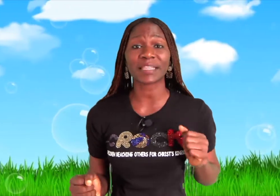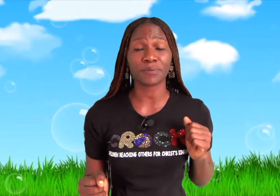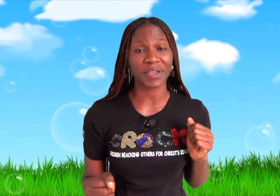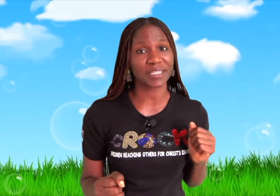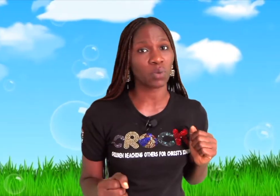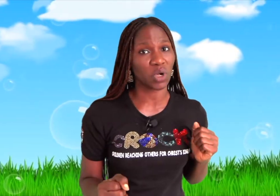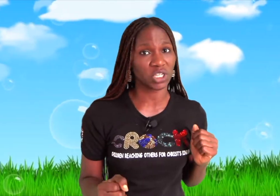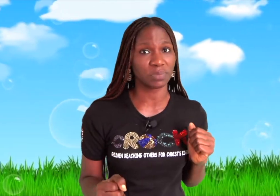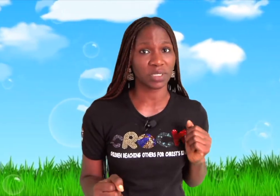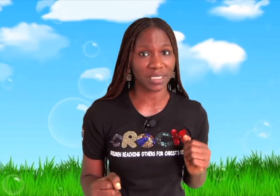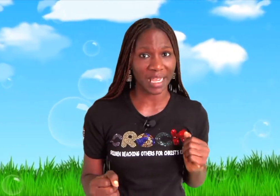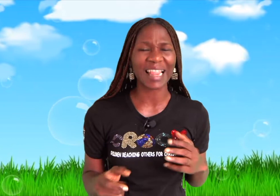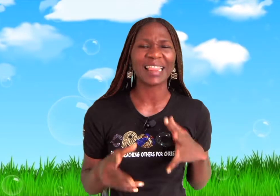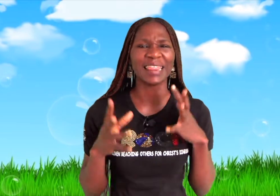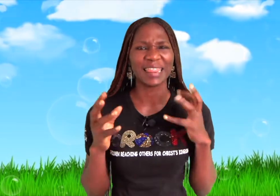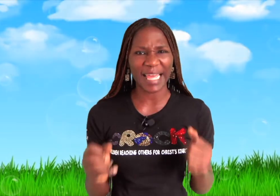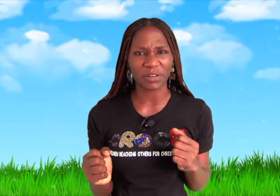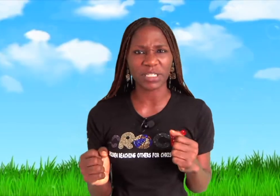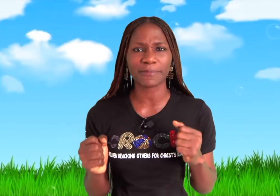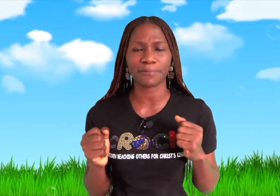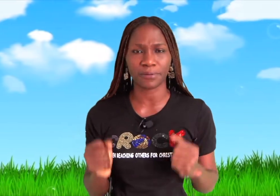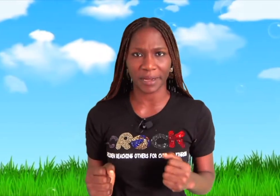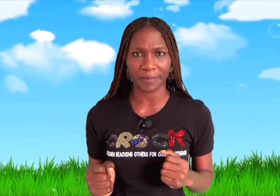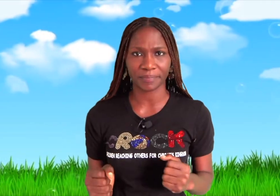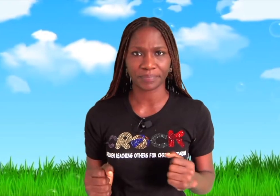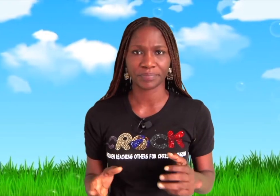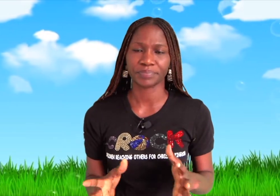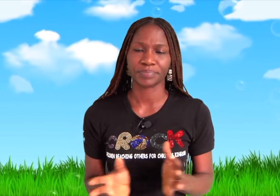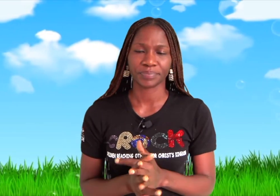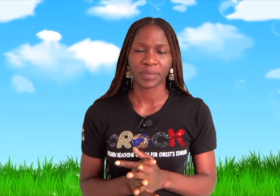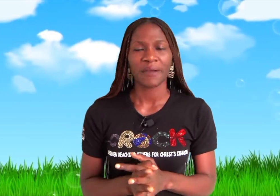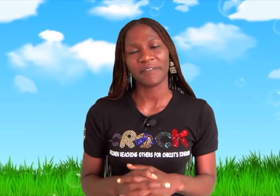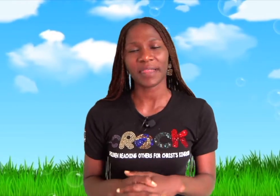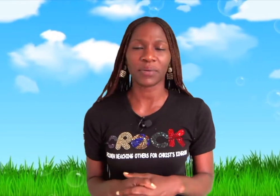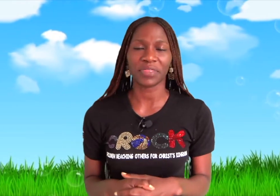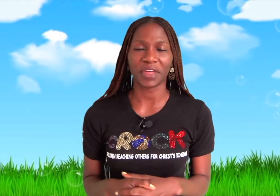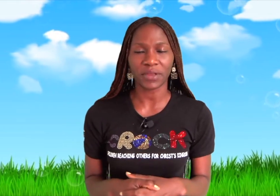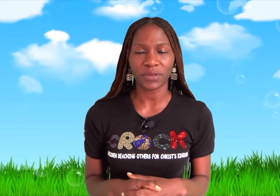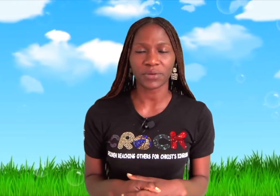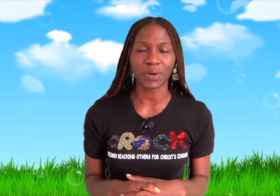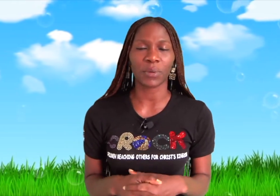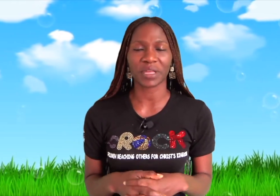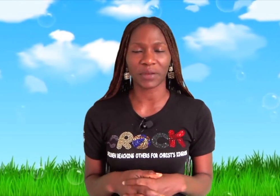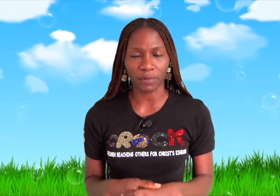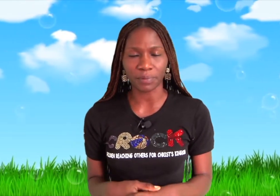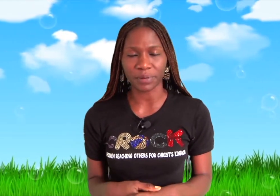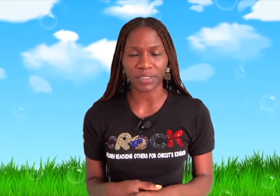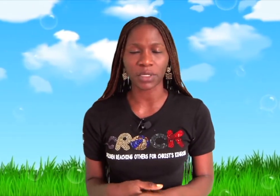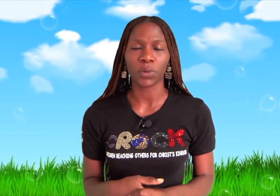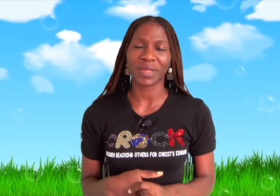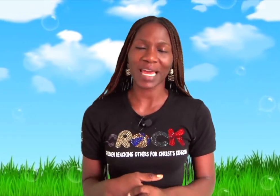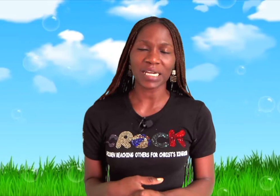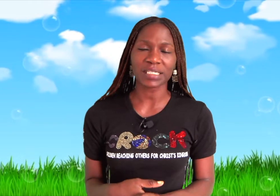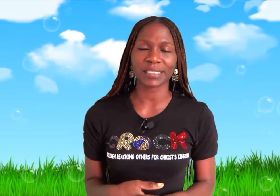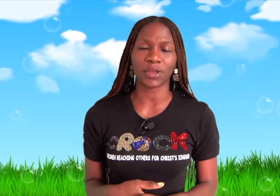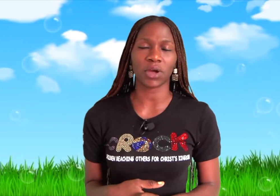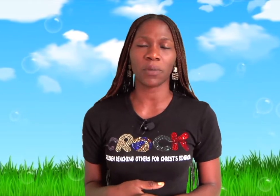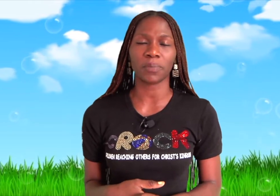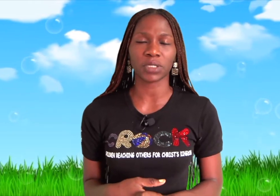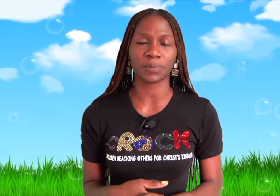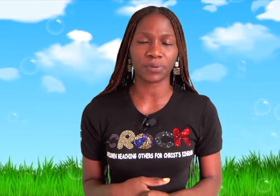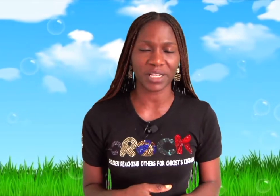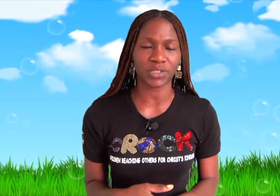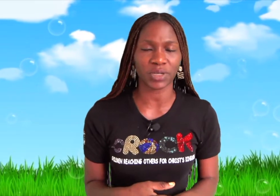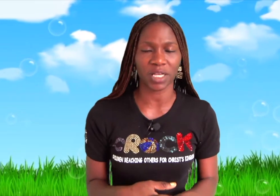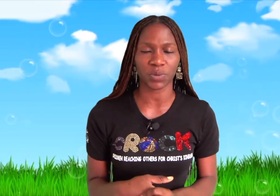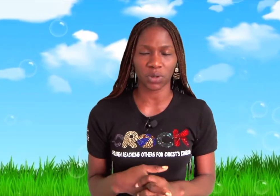we start the praise and worship today, let us pray. Father, we thank you and we give you praise. We ask that you help